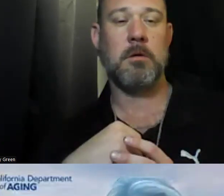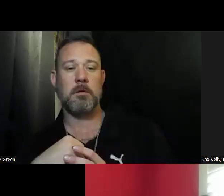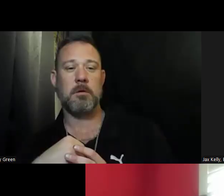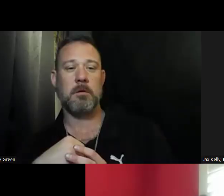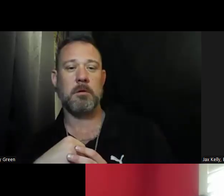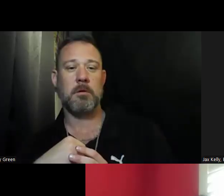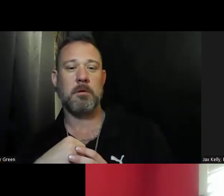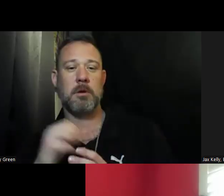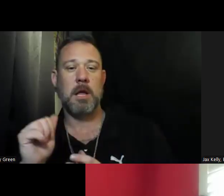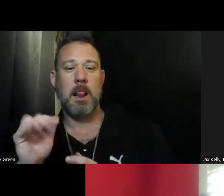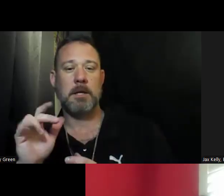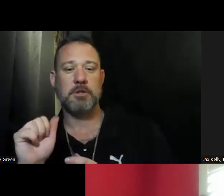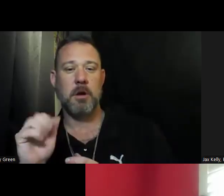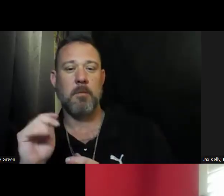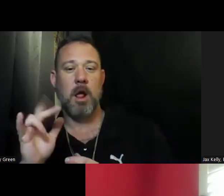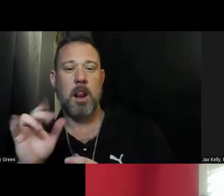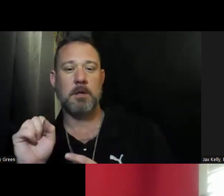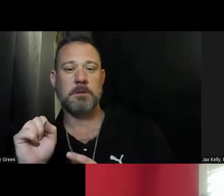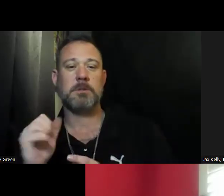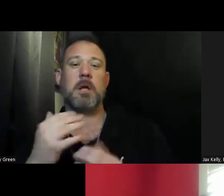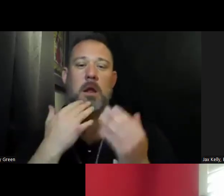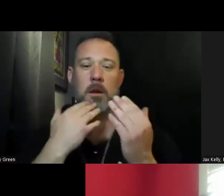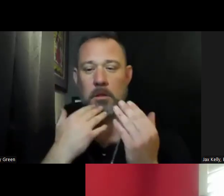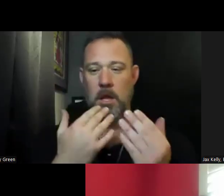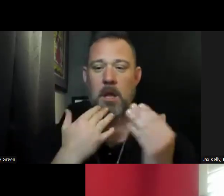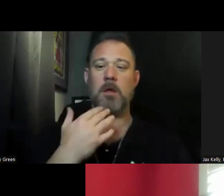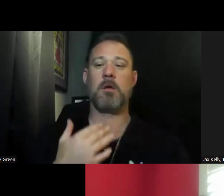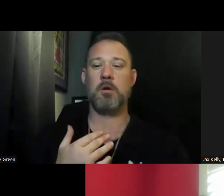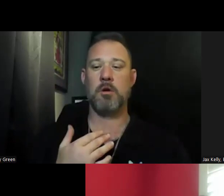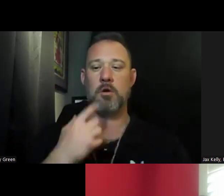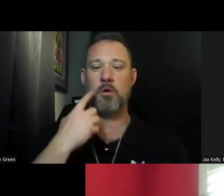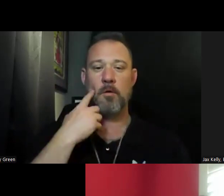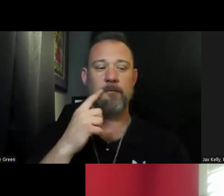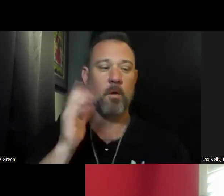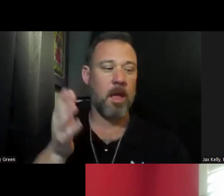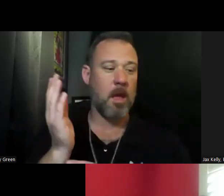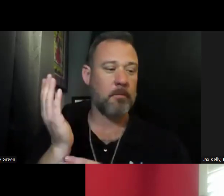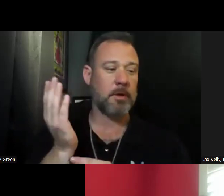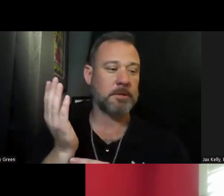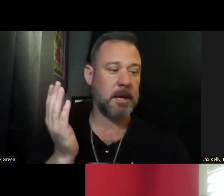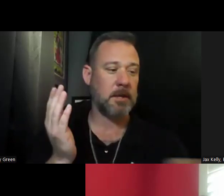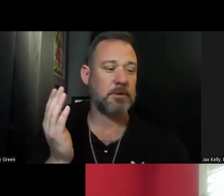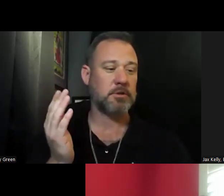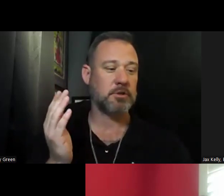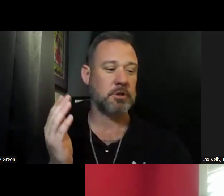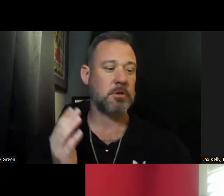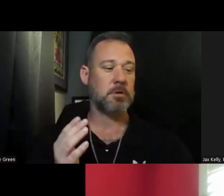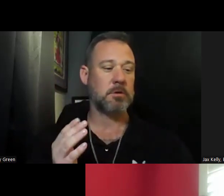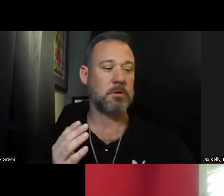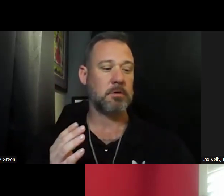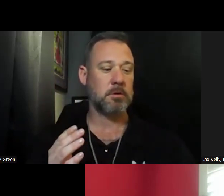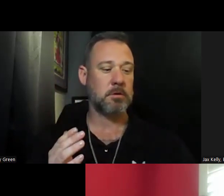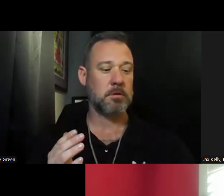Yeah, this is Alicia Morales, and thank you so much for that presentation. I think